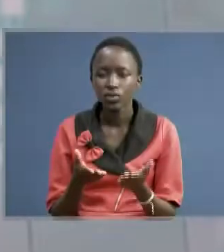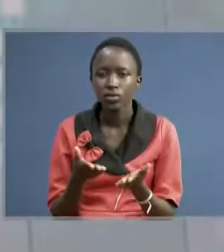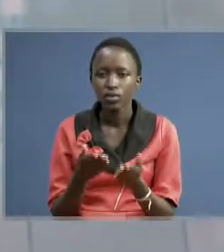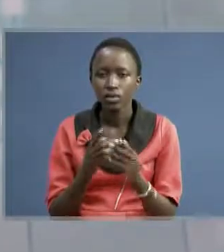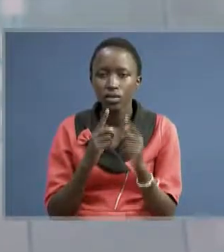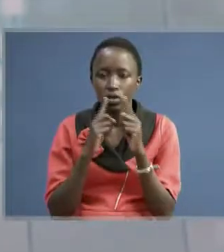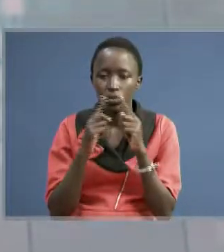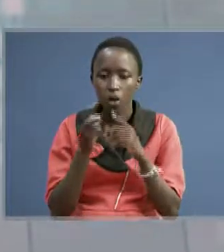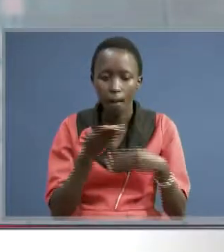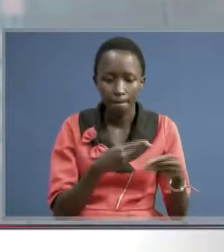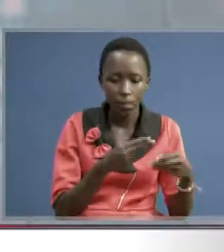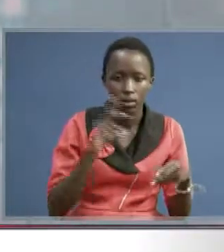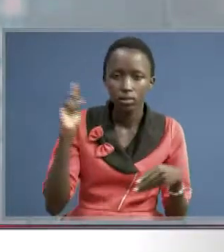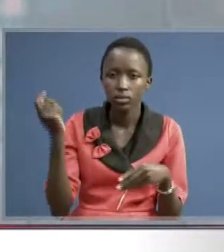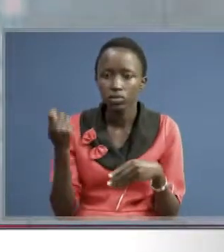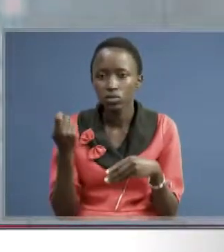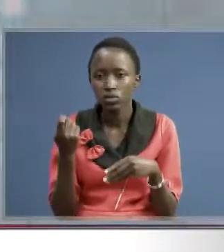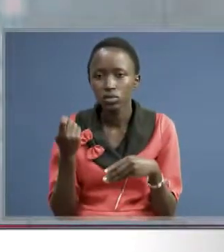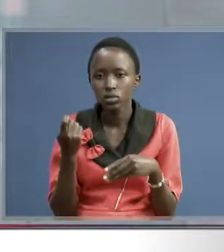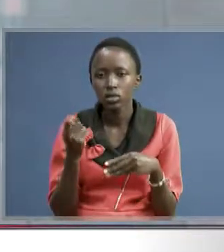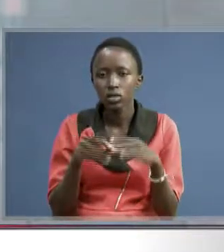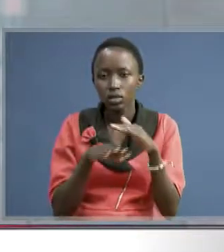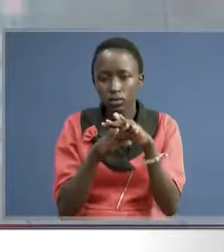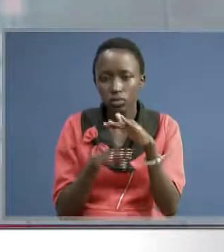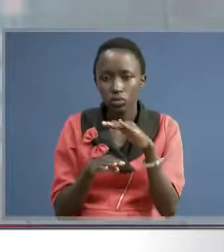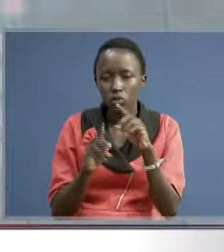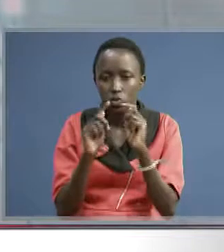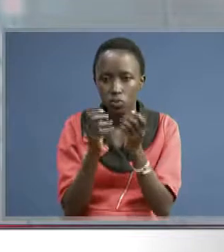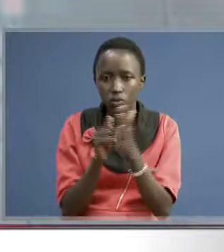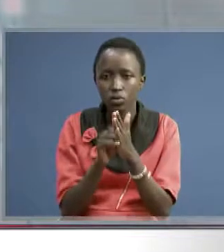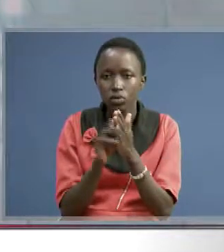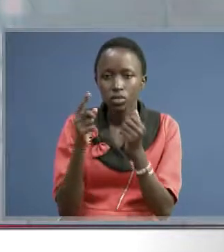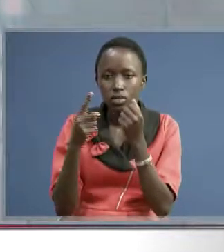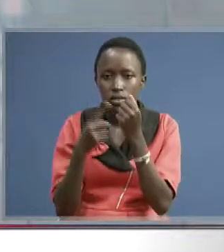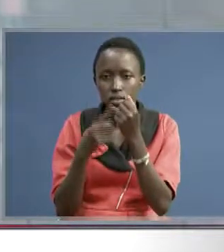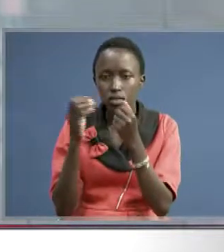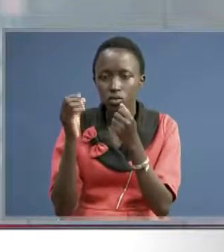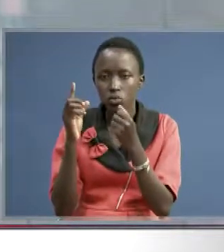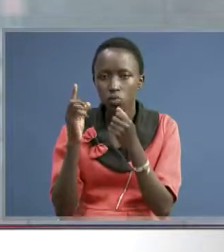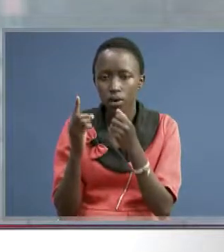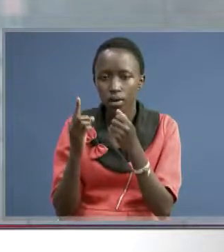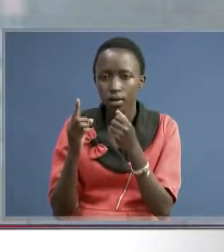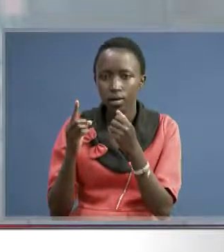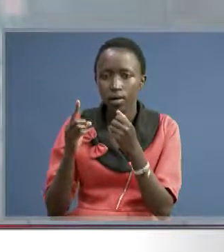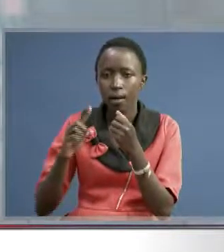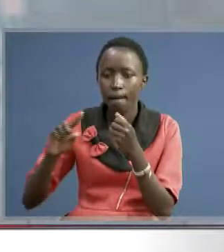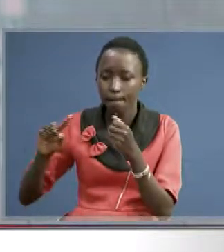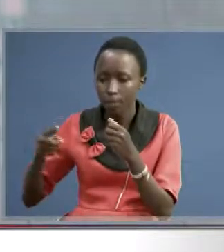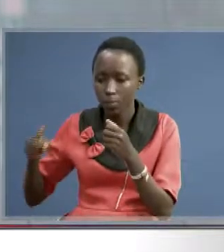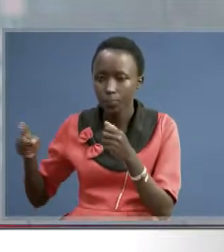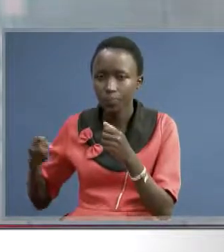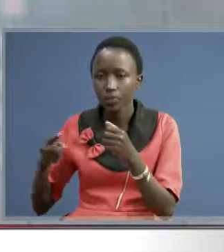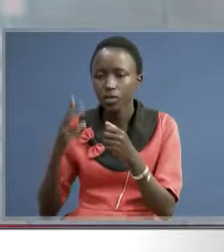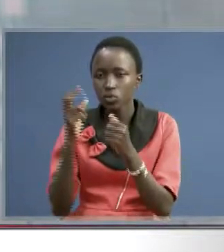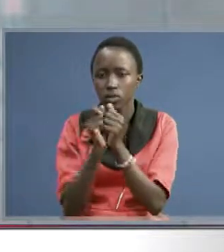Now let's talk business. Kenya's trade deficit has hit 601 billion shillings in the first half of